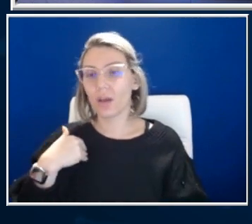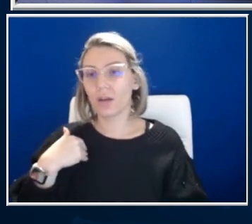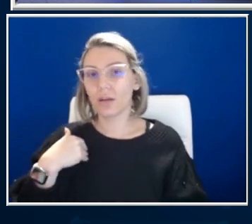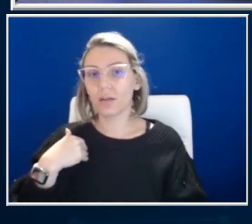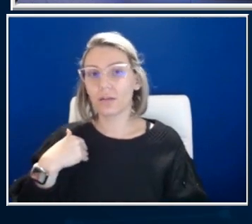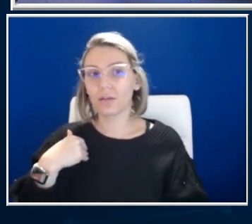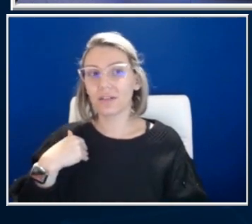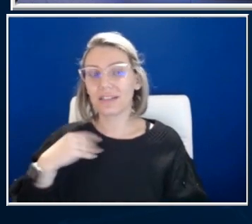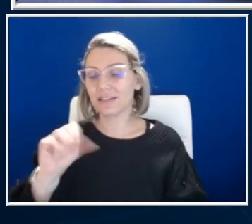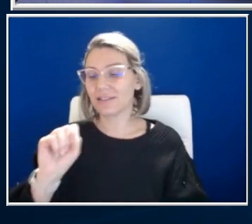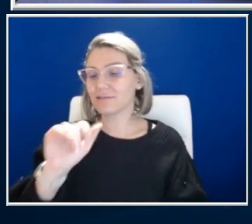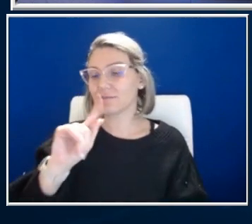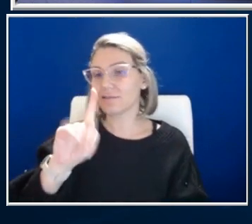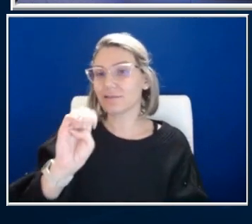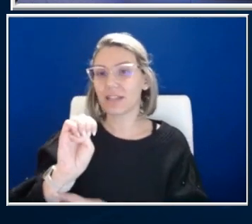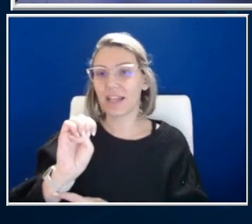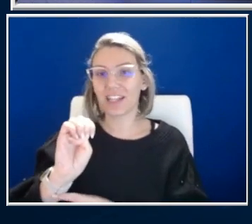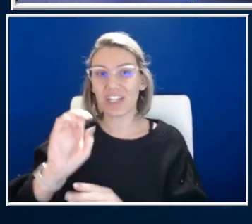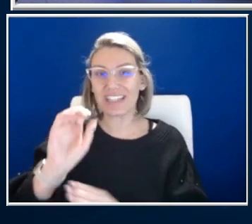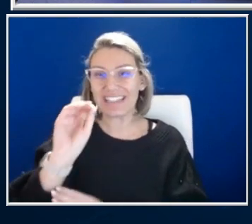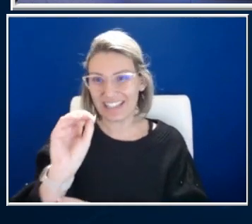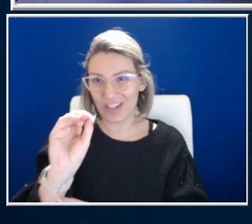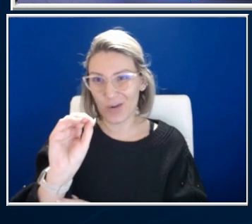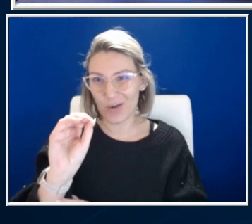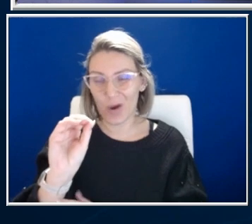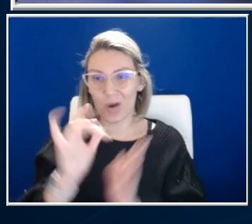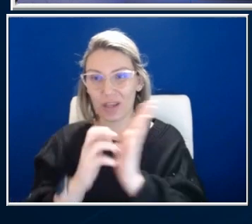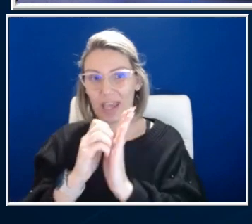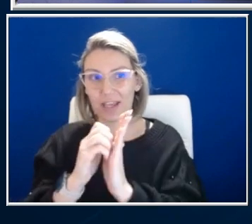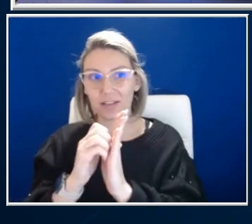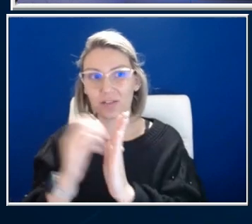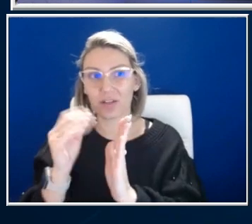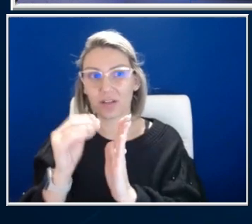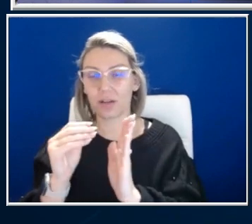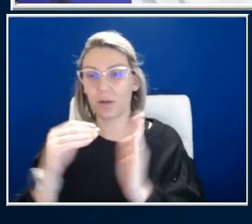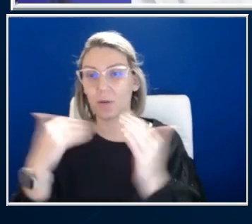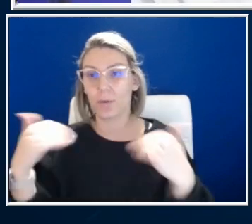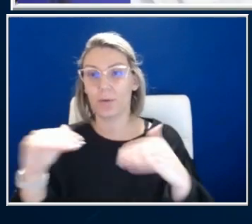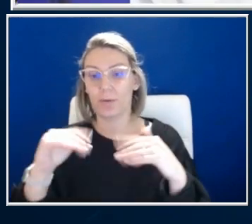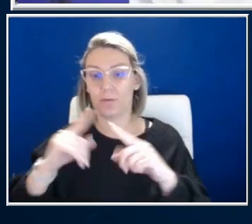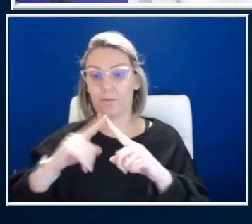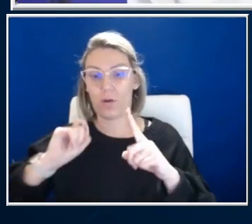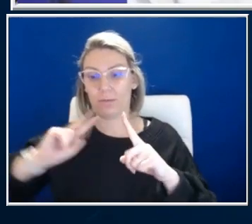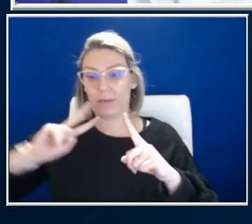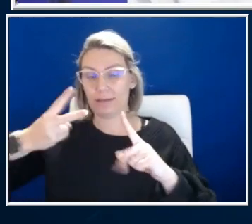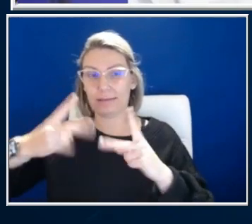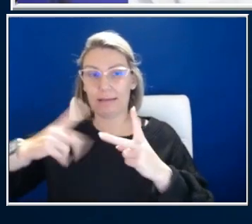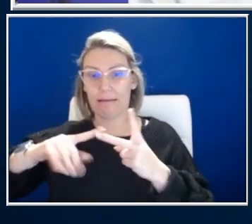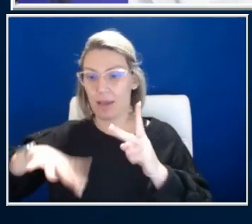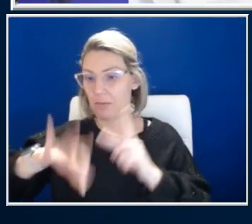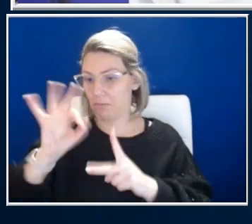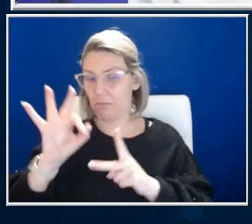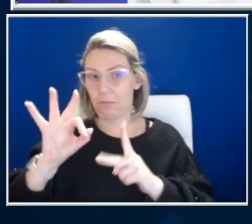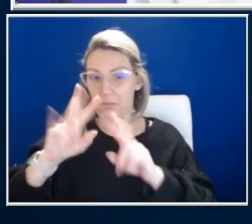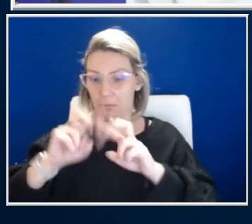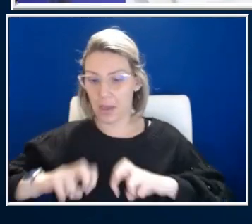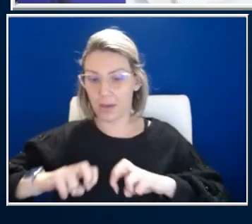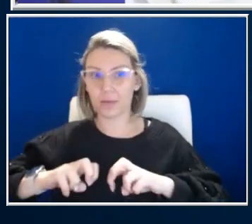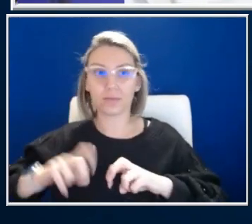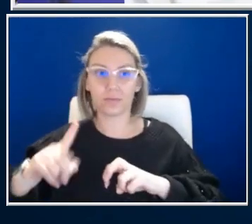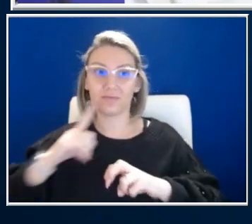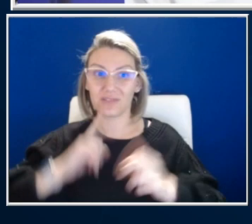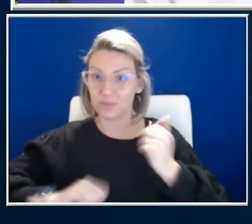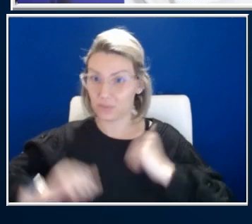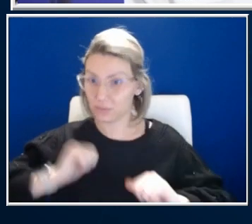she came to us, and ended up very dramatically from that second biopsy having a very aggressive type of